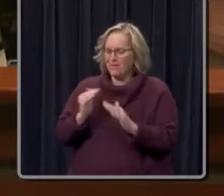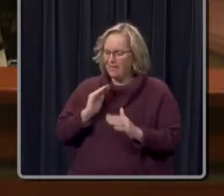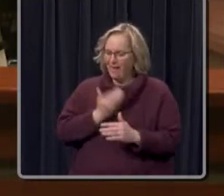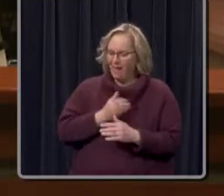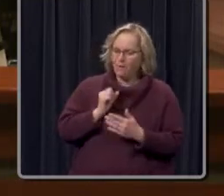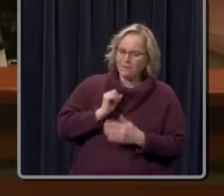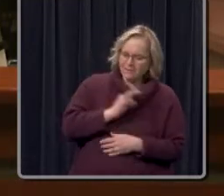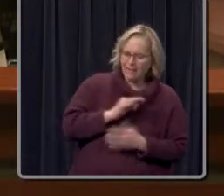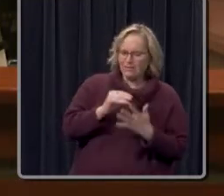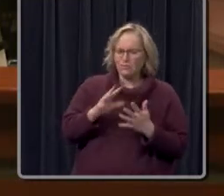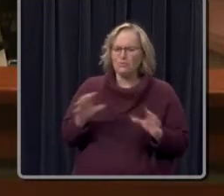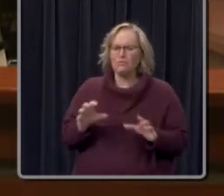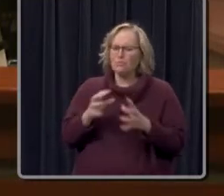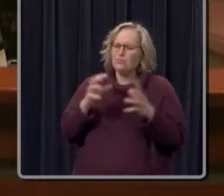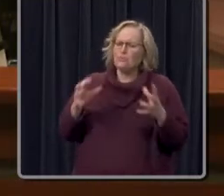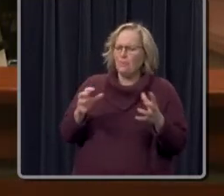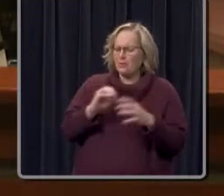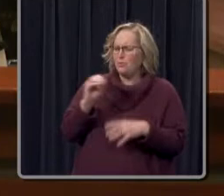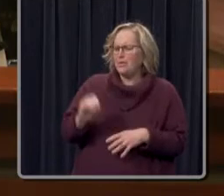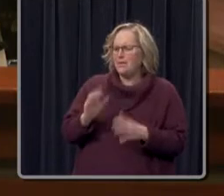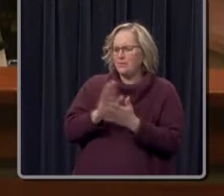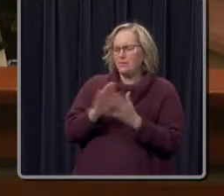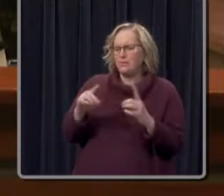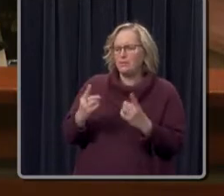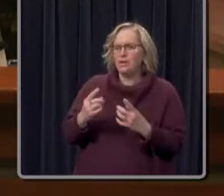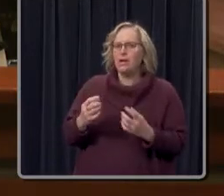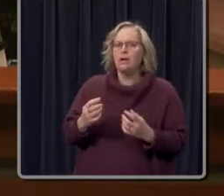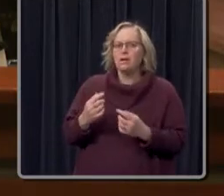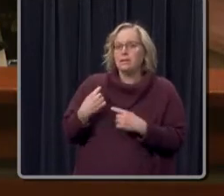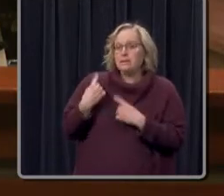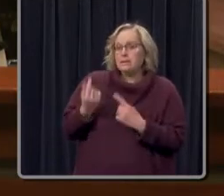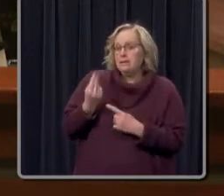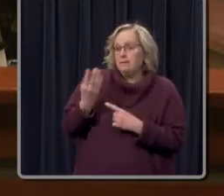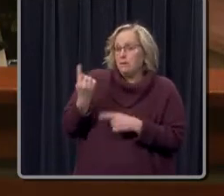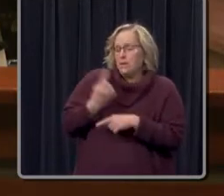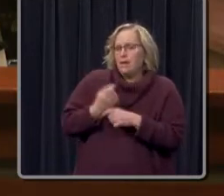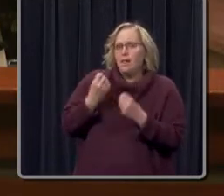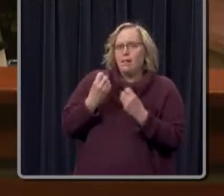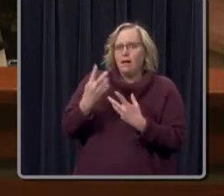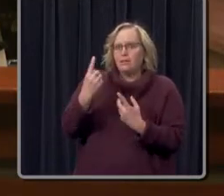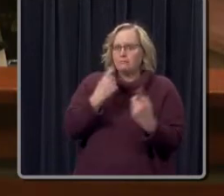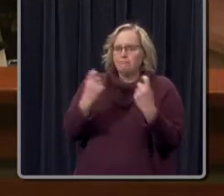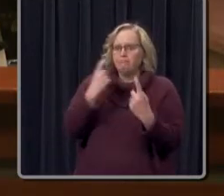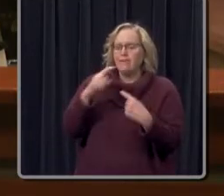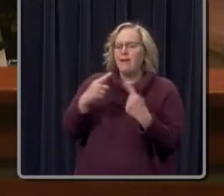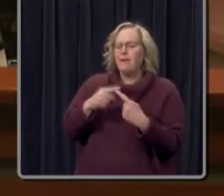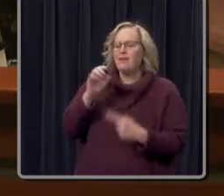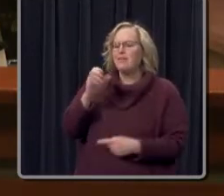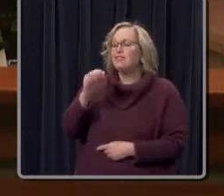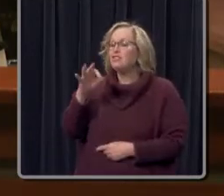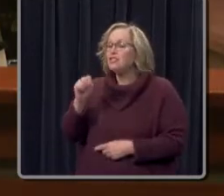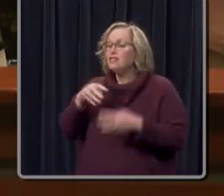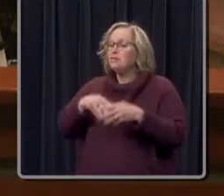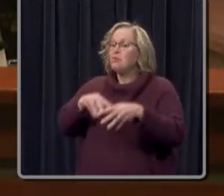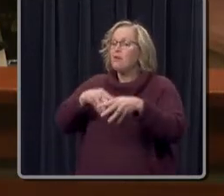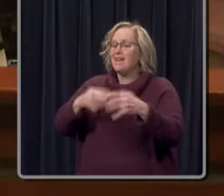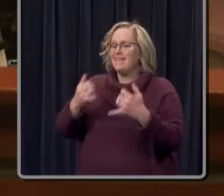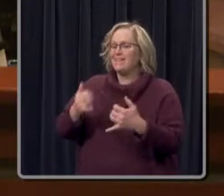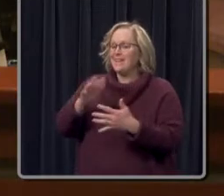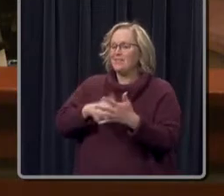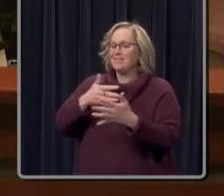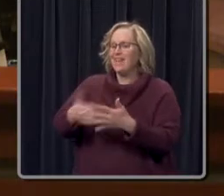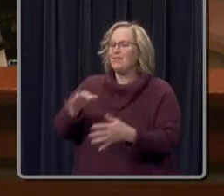visiting. Lots of questions in the last few days about a Chiefs parade that is now scheduled on February